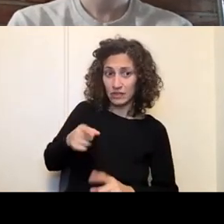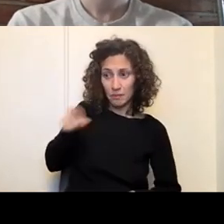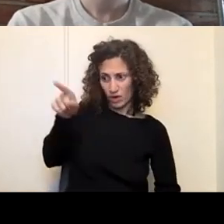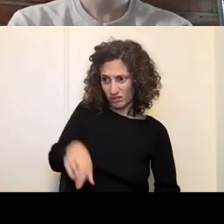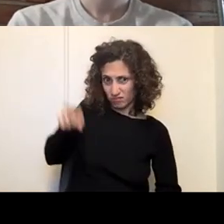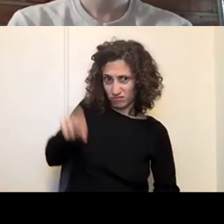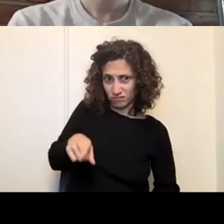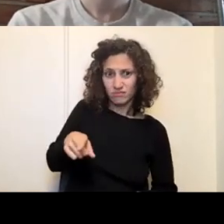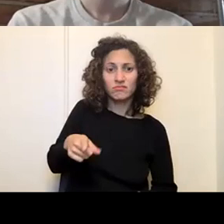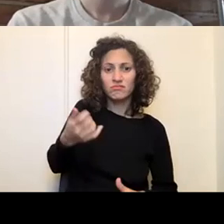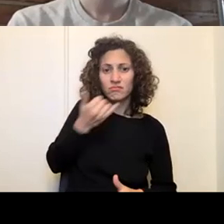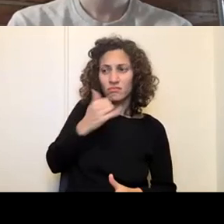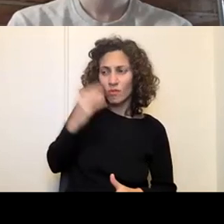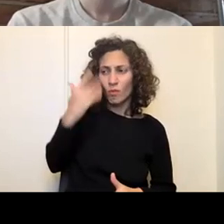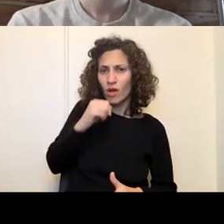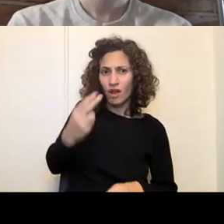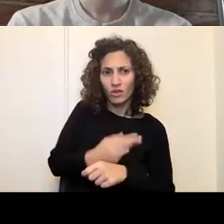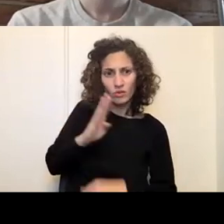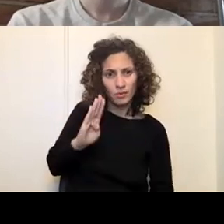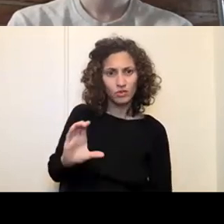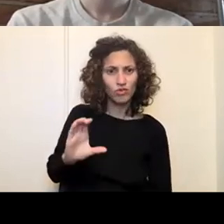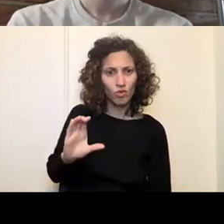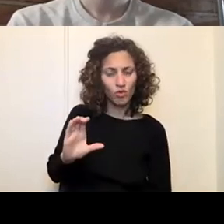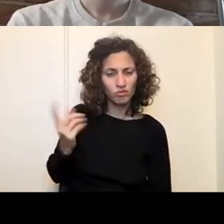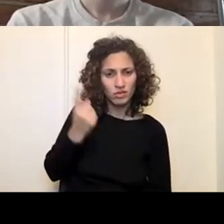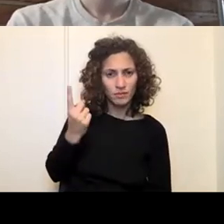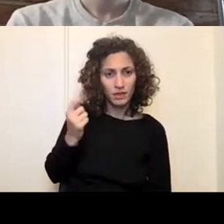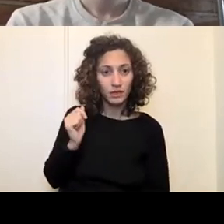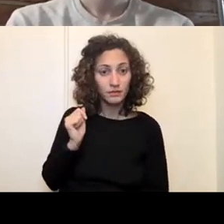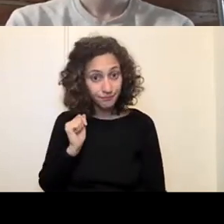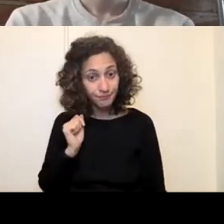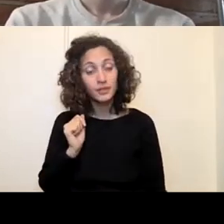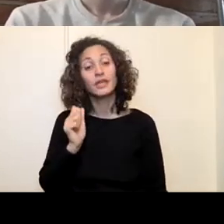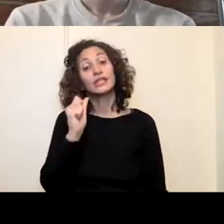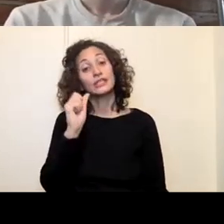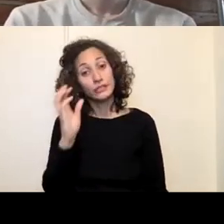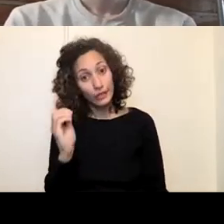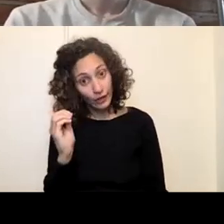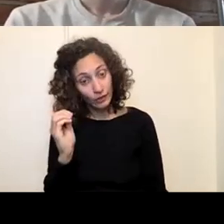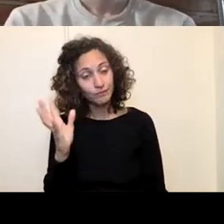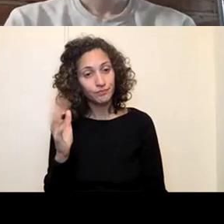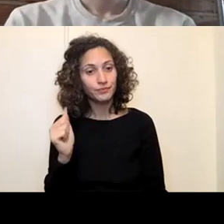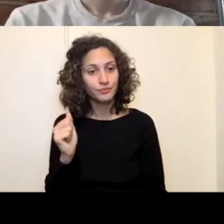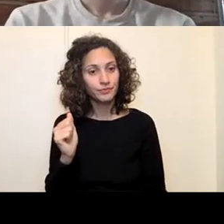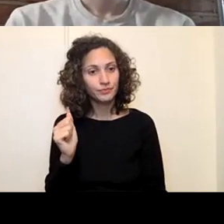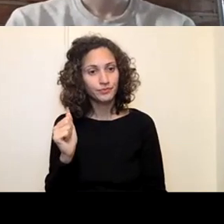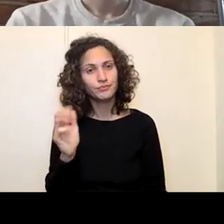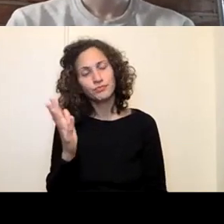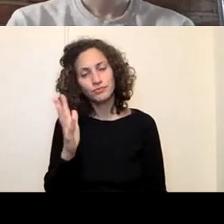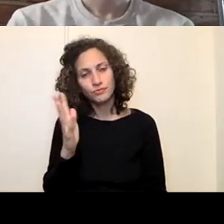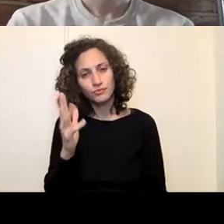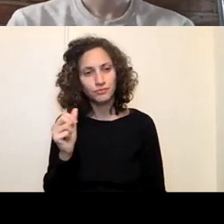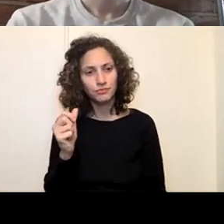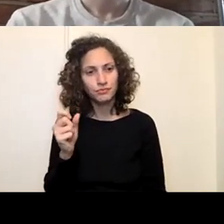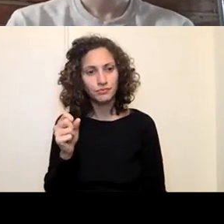use birth control or something? Yeah. So basically trying, and and other